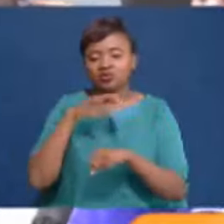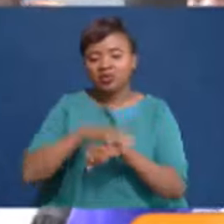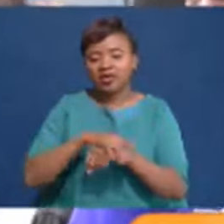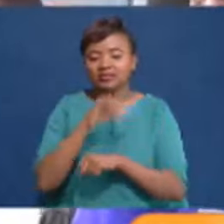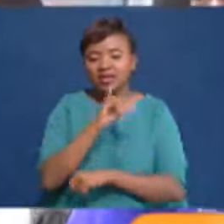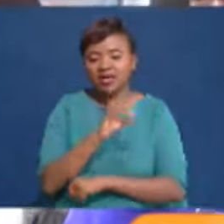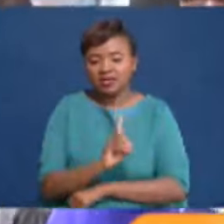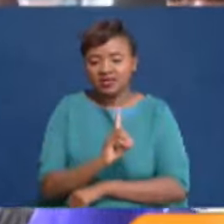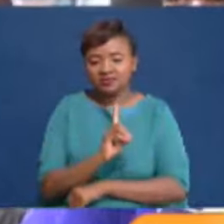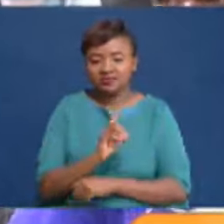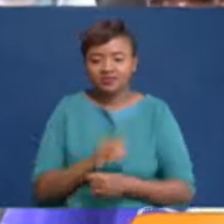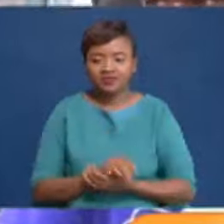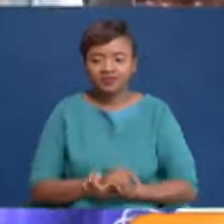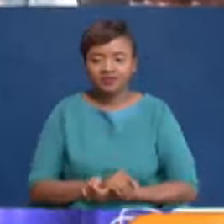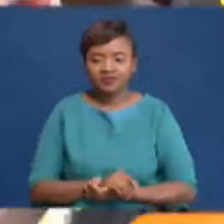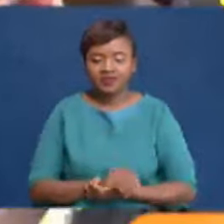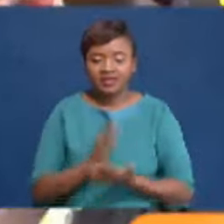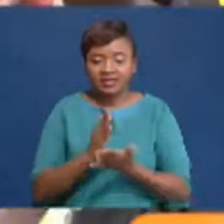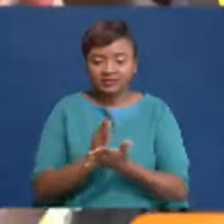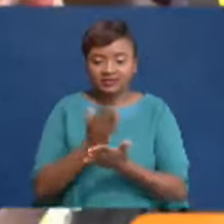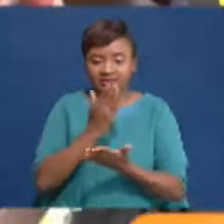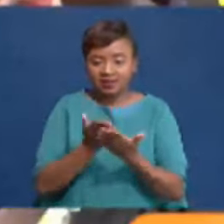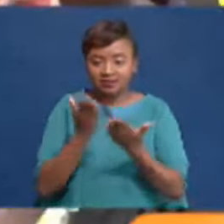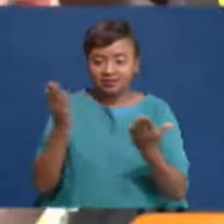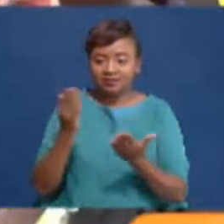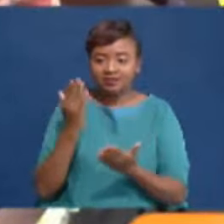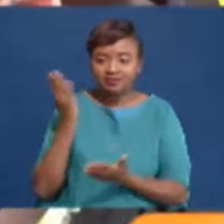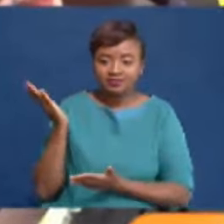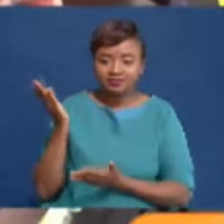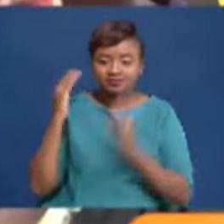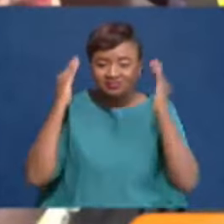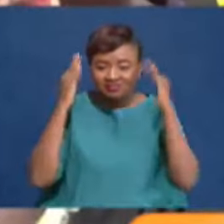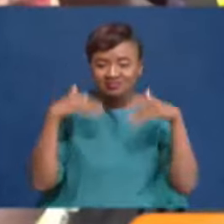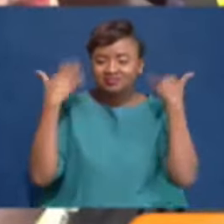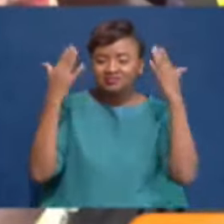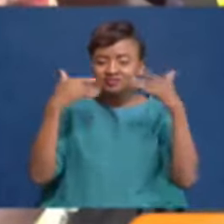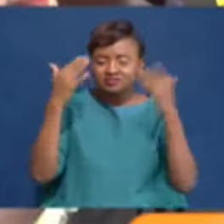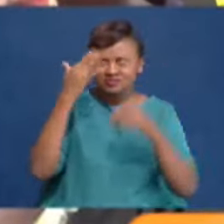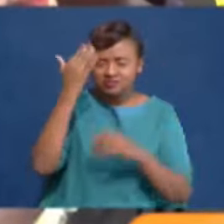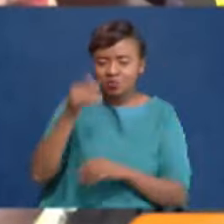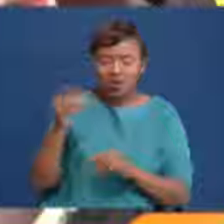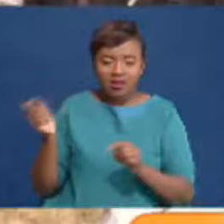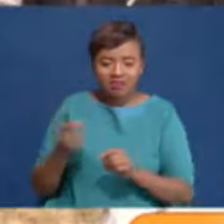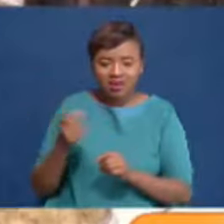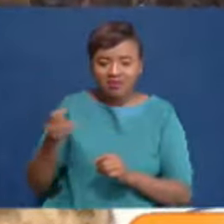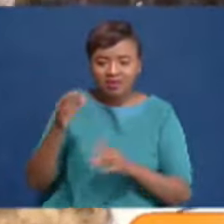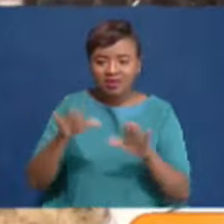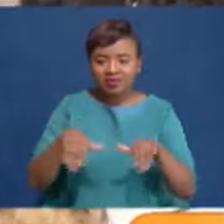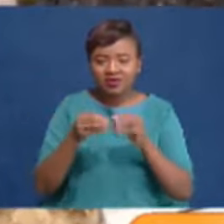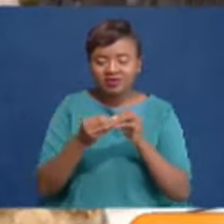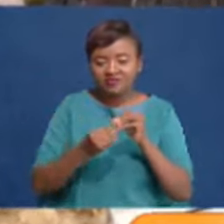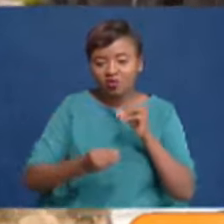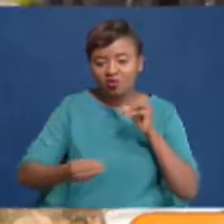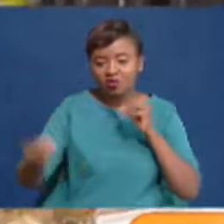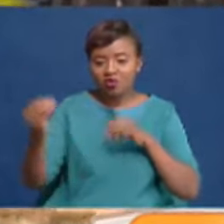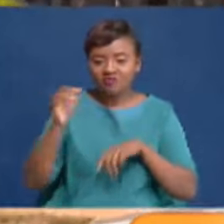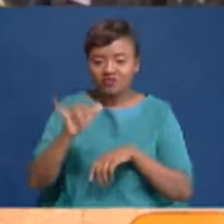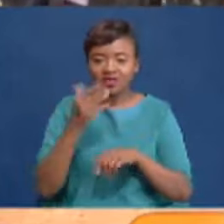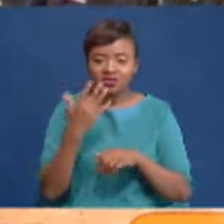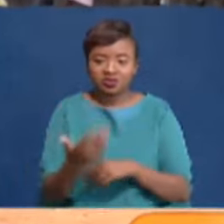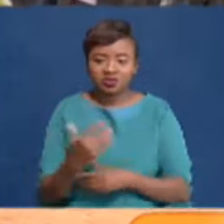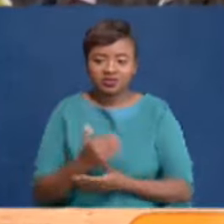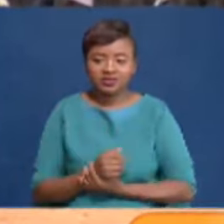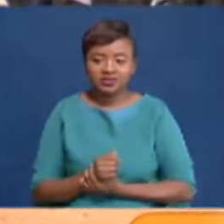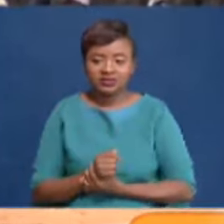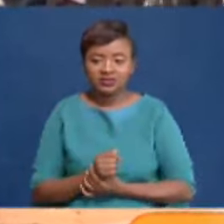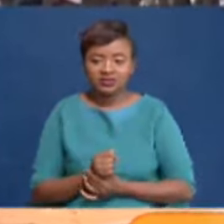cards. Some visibly wary after months of waiting for the all-important document.